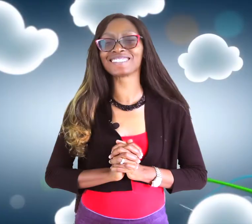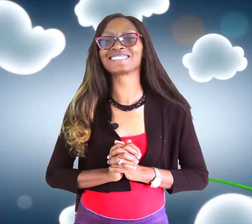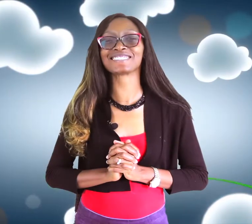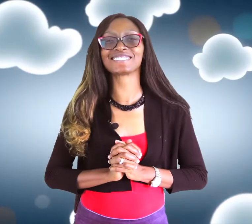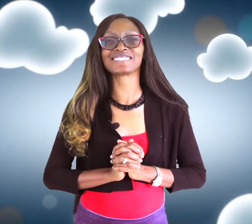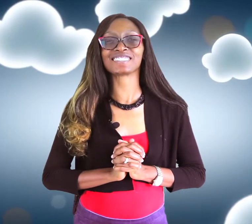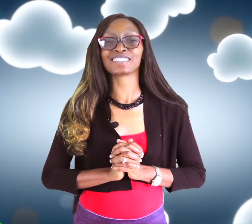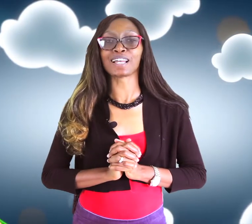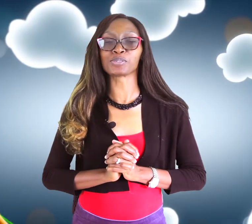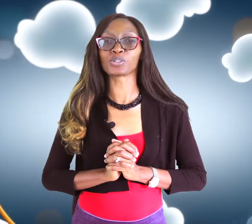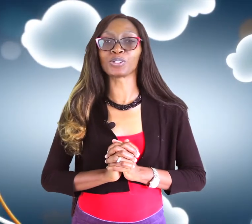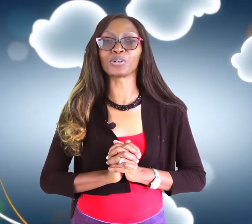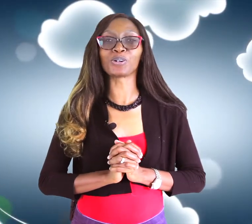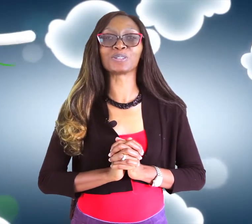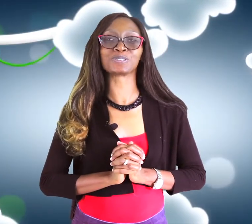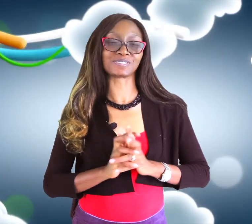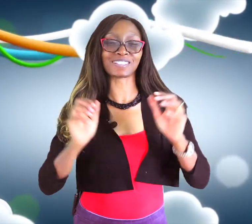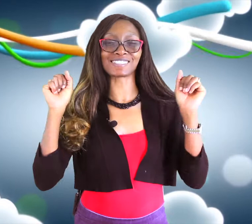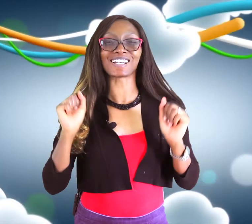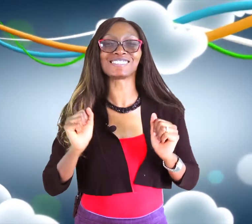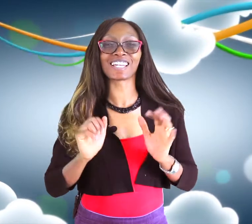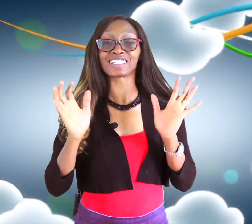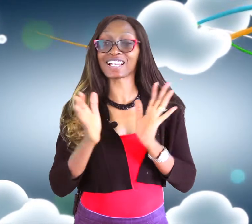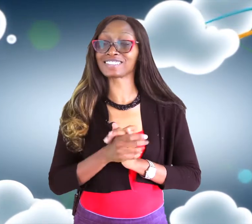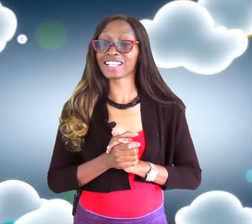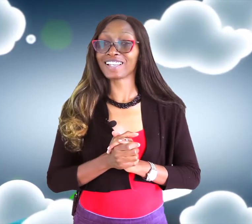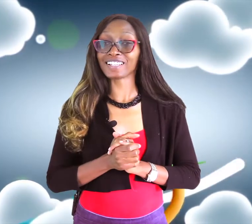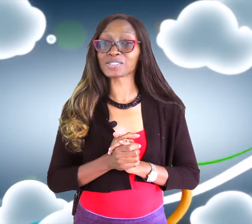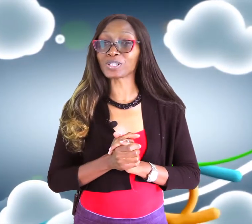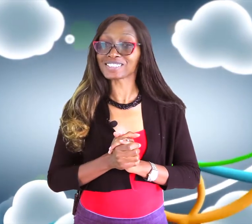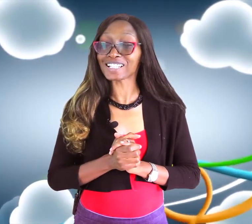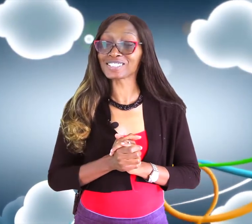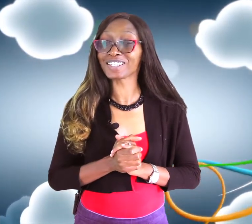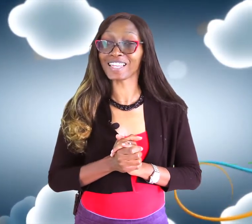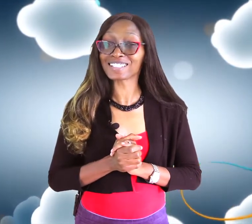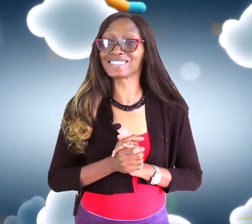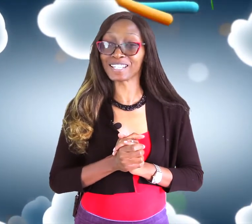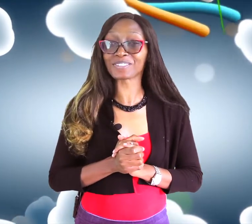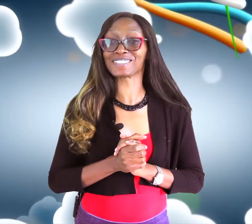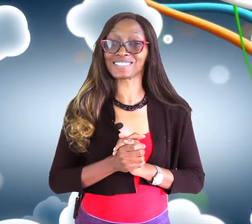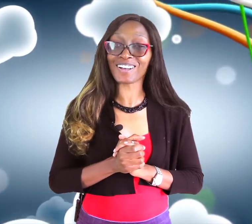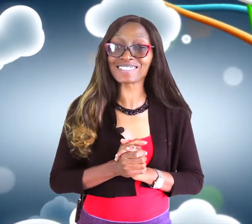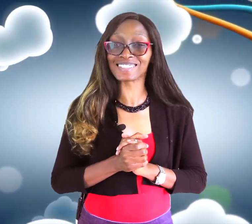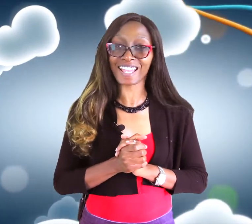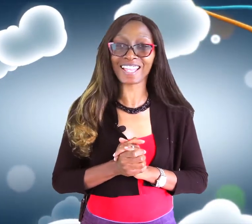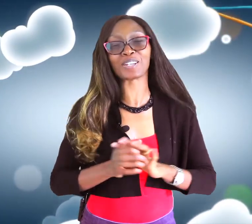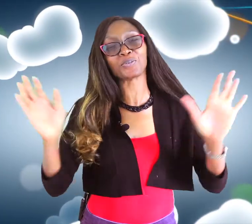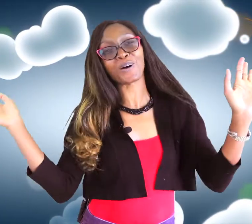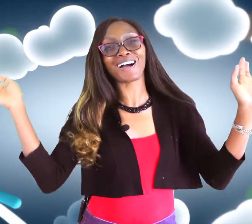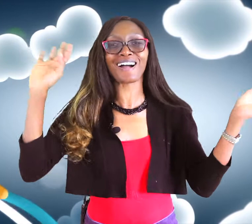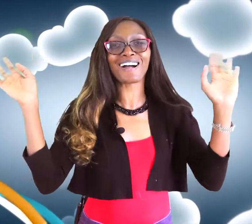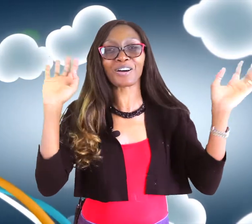today? I'm sure you're all excited. And guess what? It's actually Thanksgiving